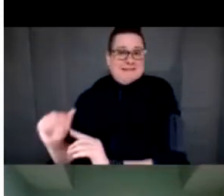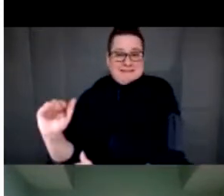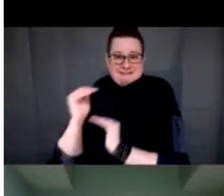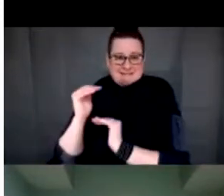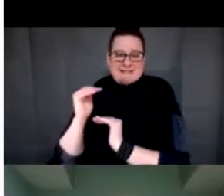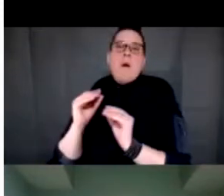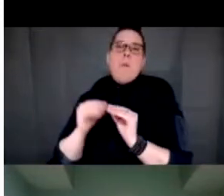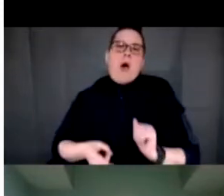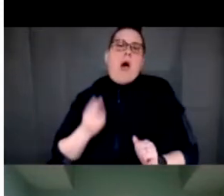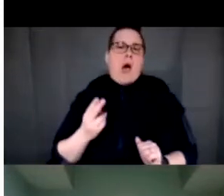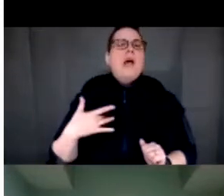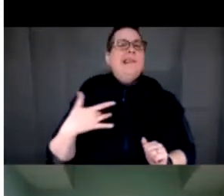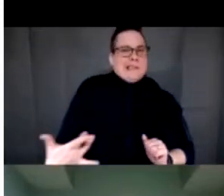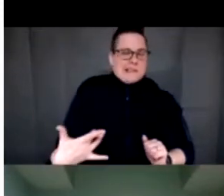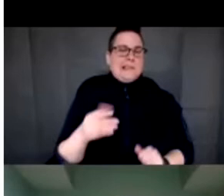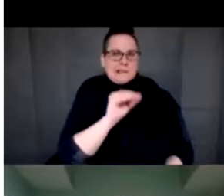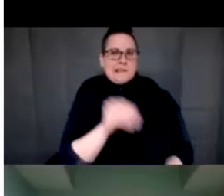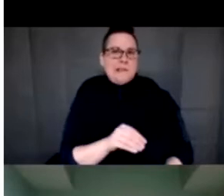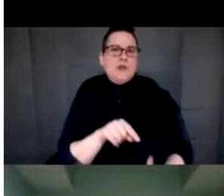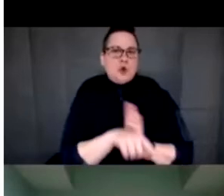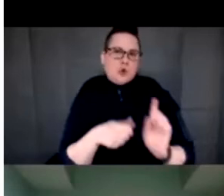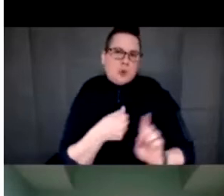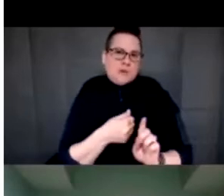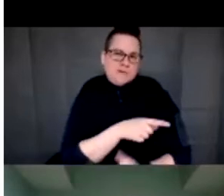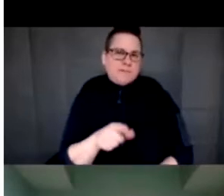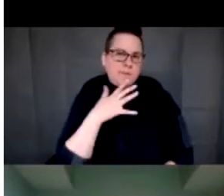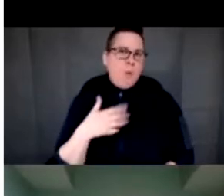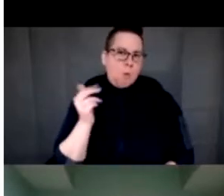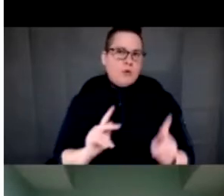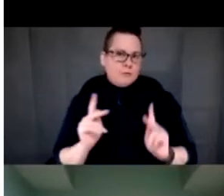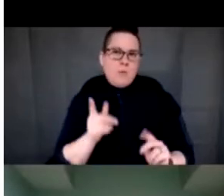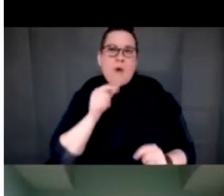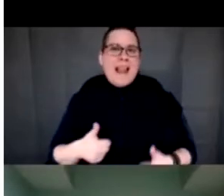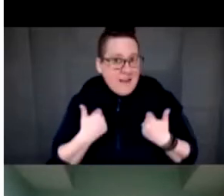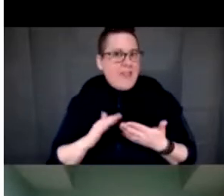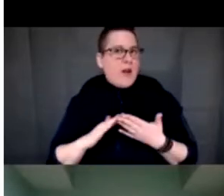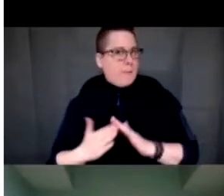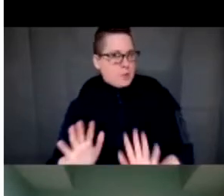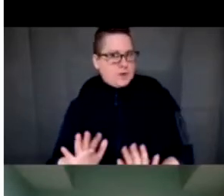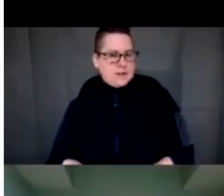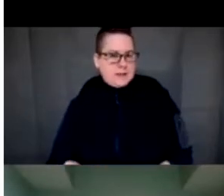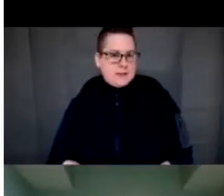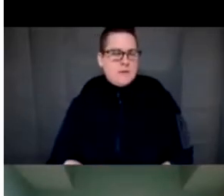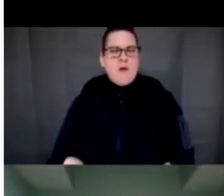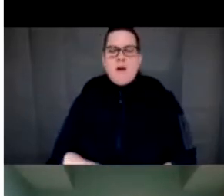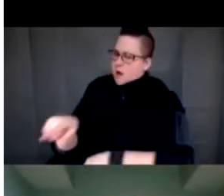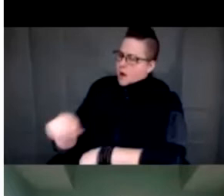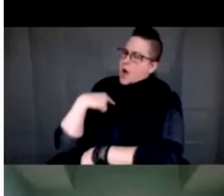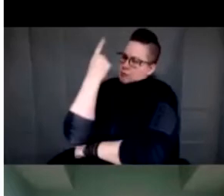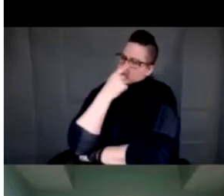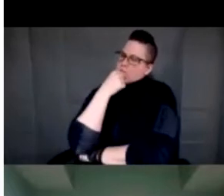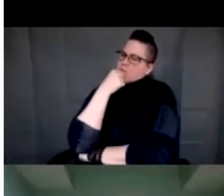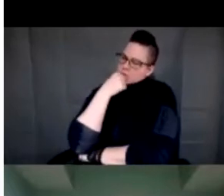higher likelihood of suicide among older individuals in the community. So that kind of got me thinking about